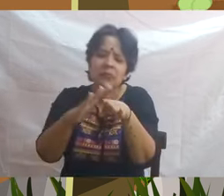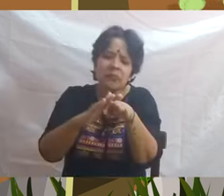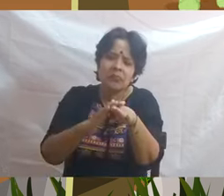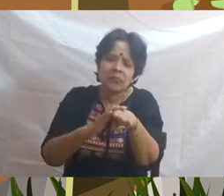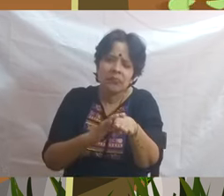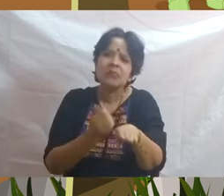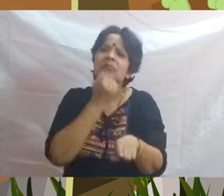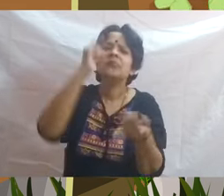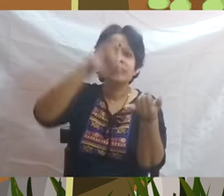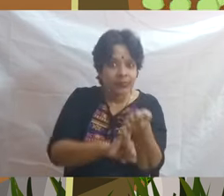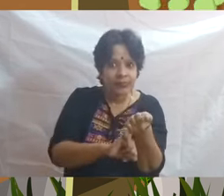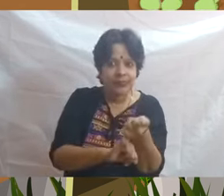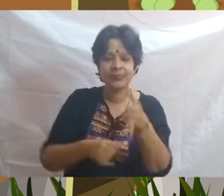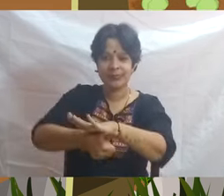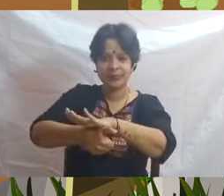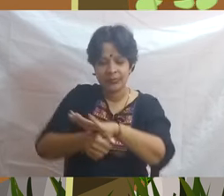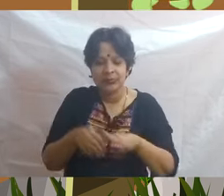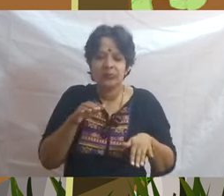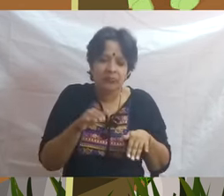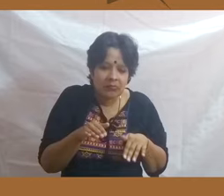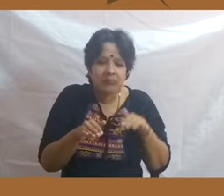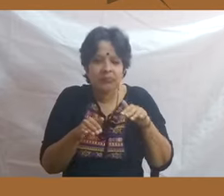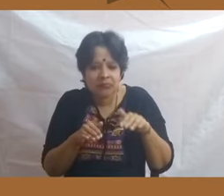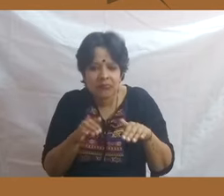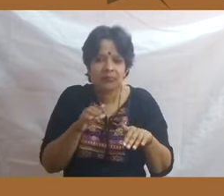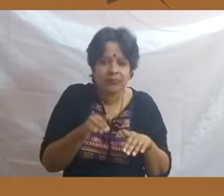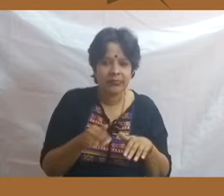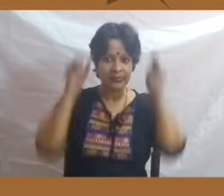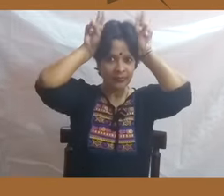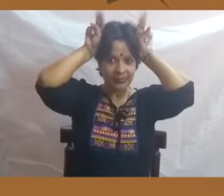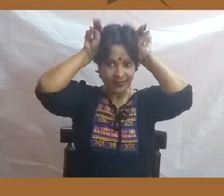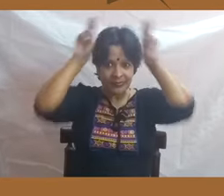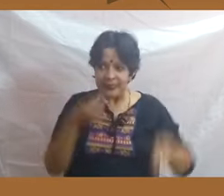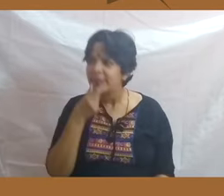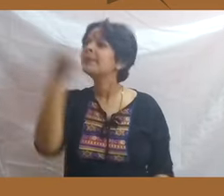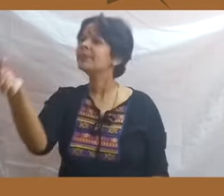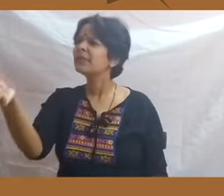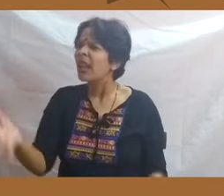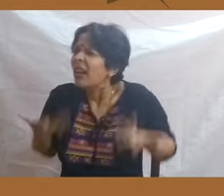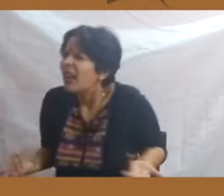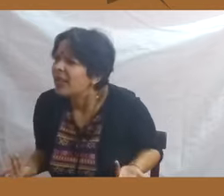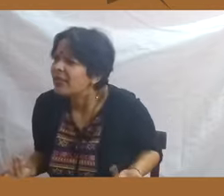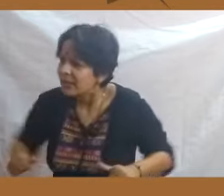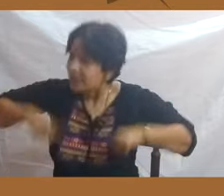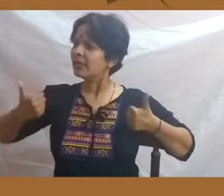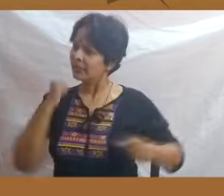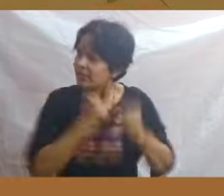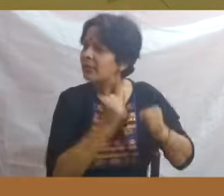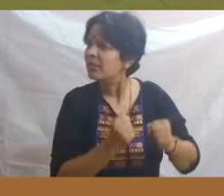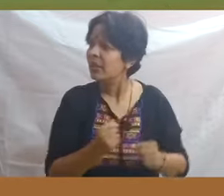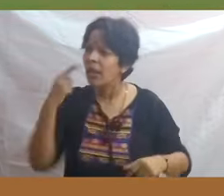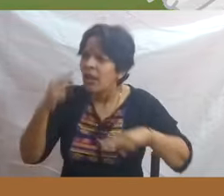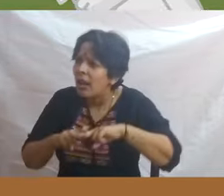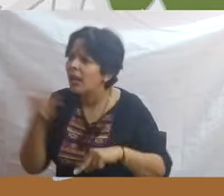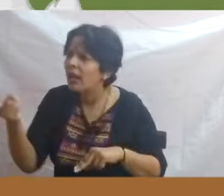He looked back at slow and steady and cried out, How do you expect to win the race when you're walking along at your slow, slow pace?